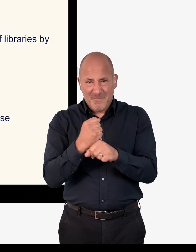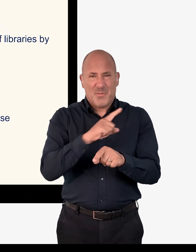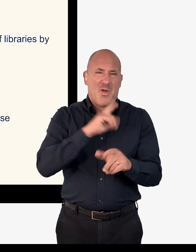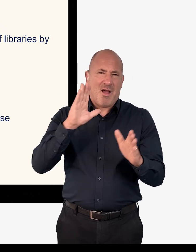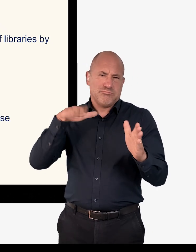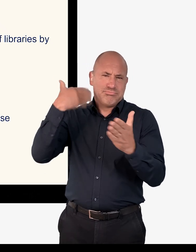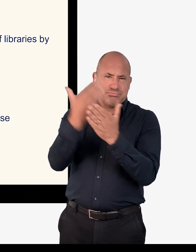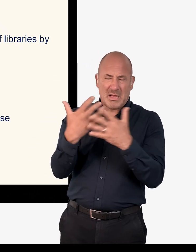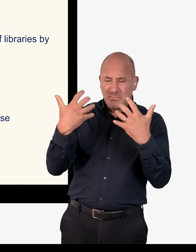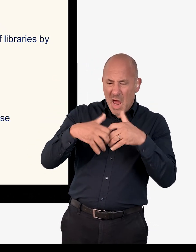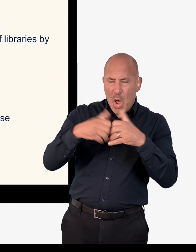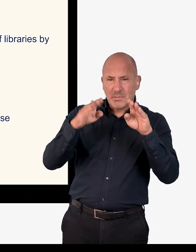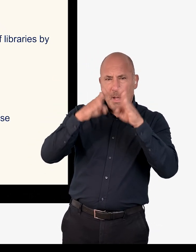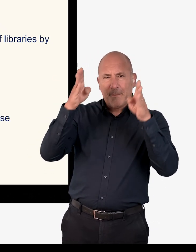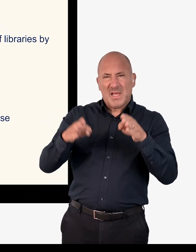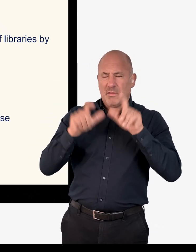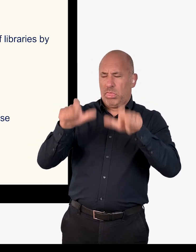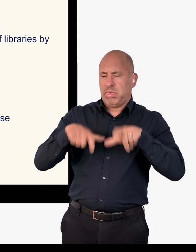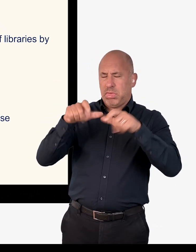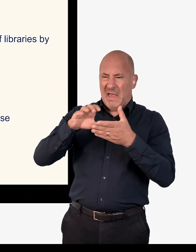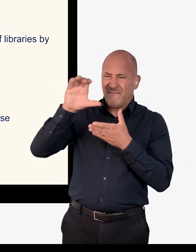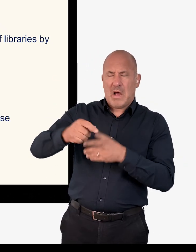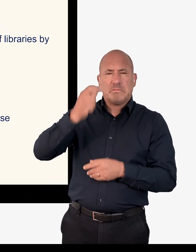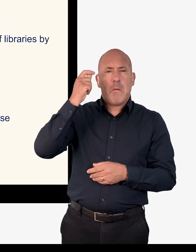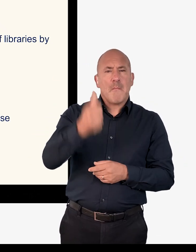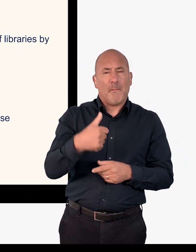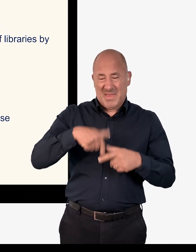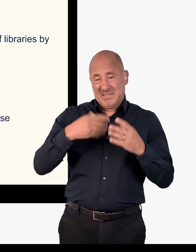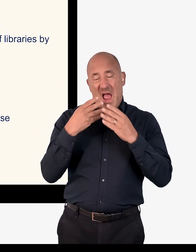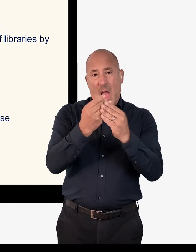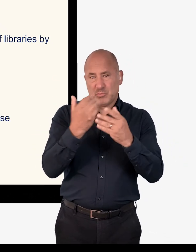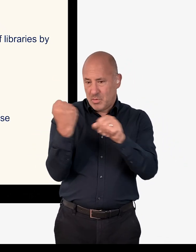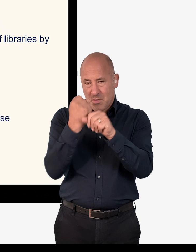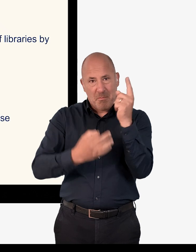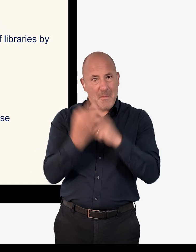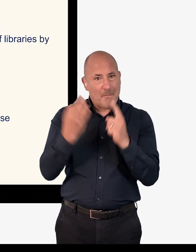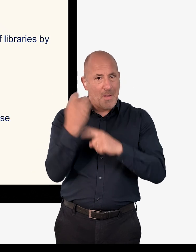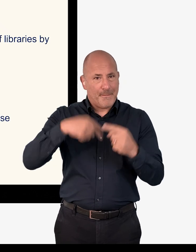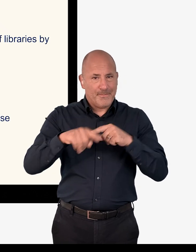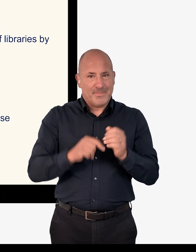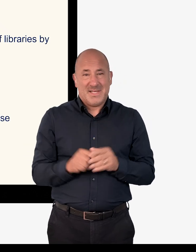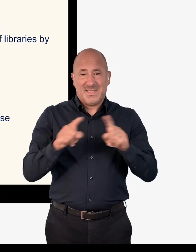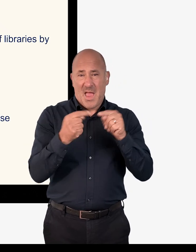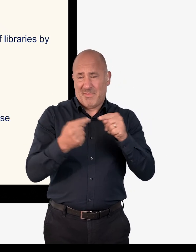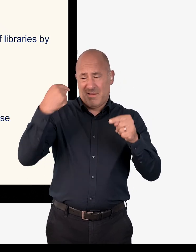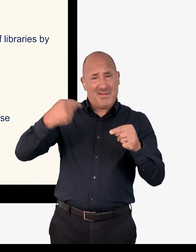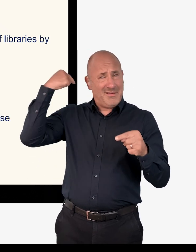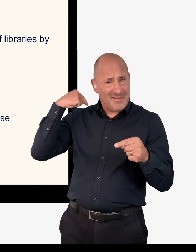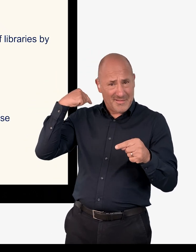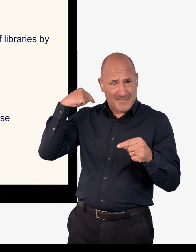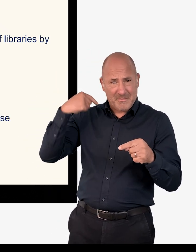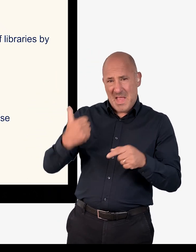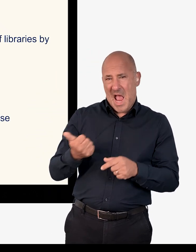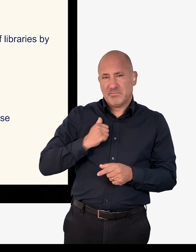work, which will help address historic underinvestment in technology and buildings. As with previous rounds